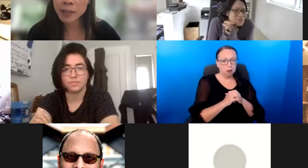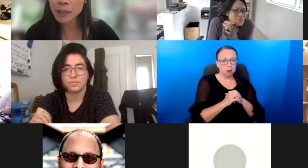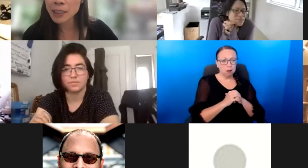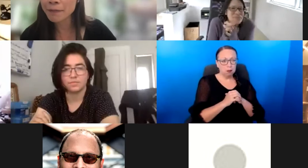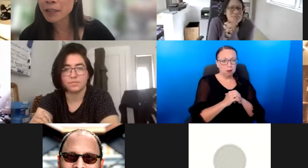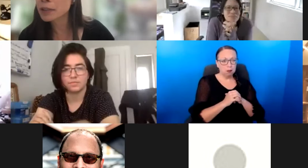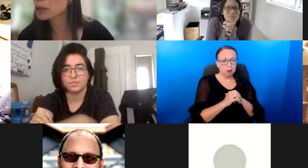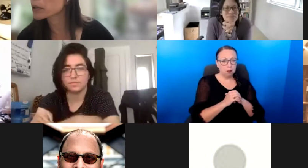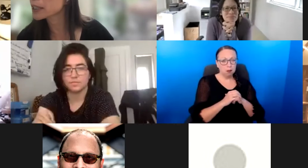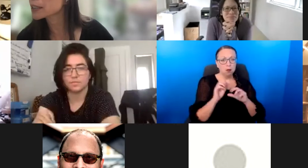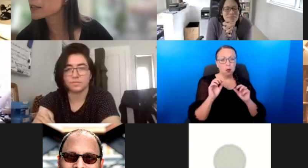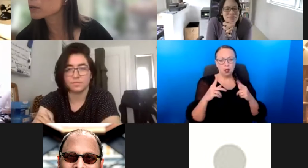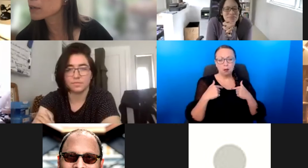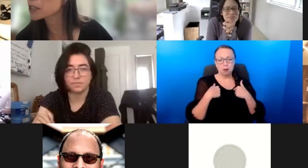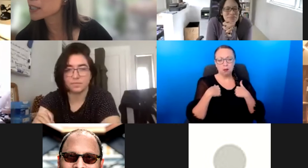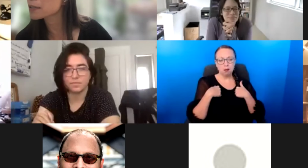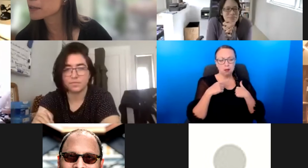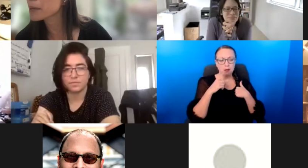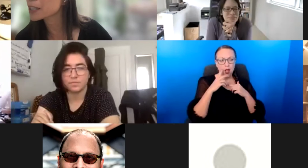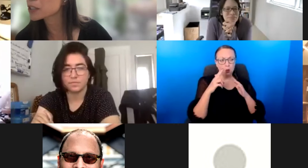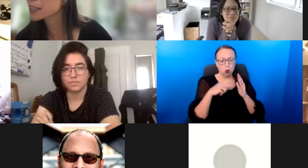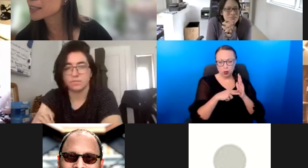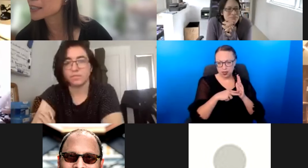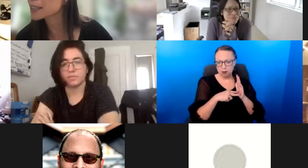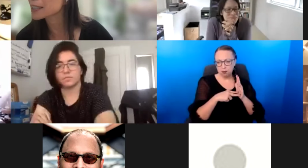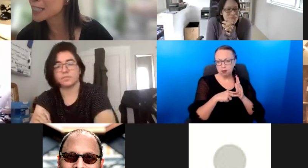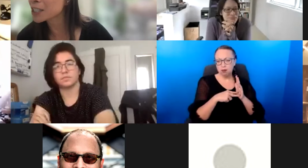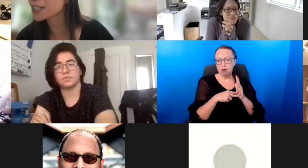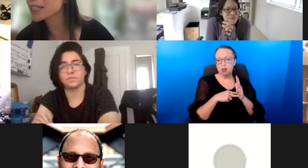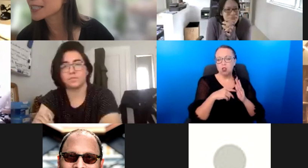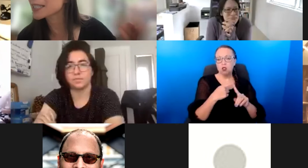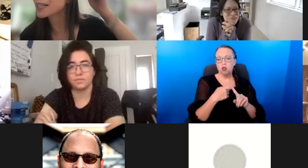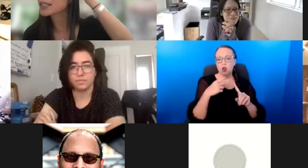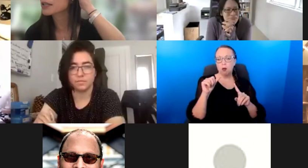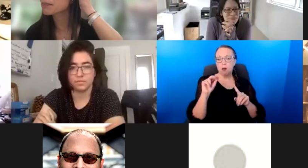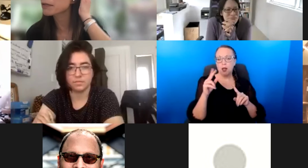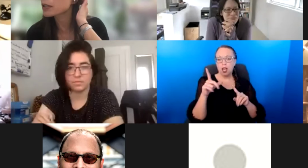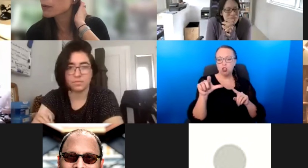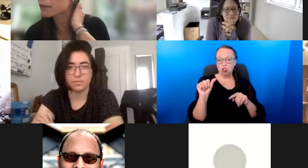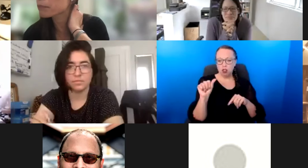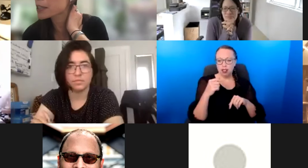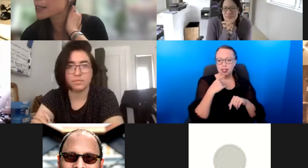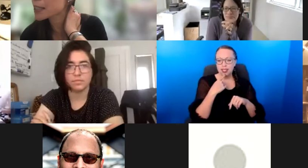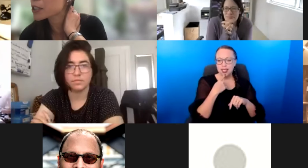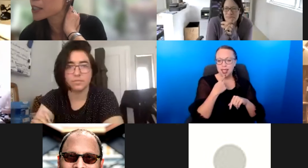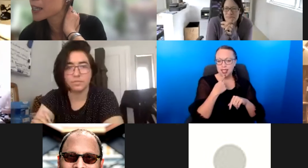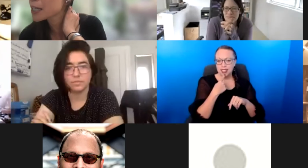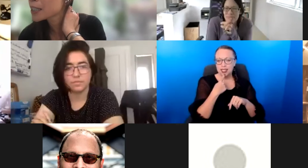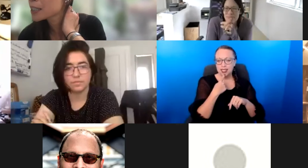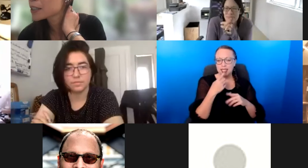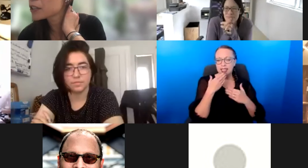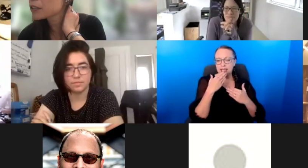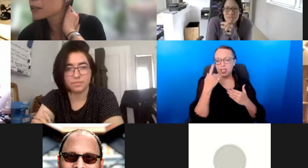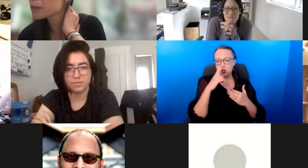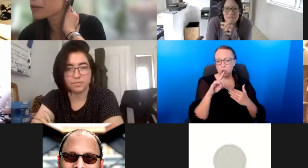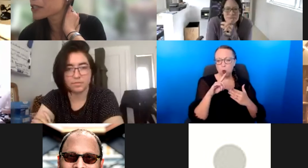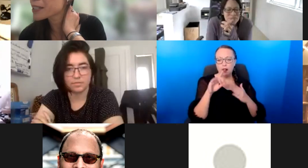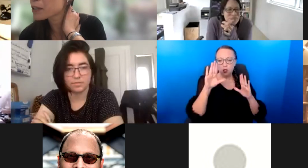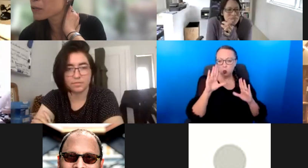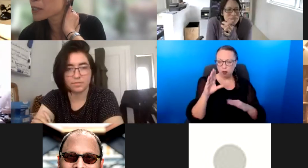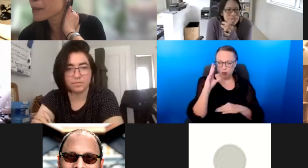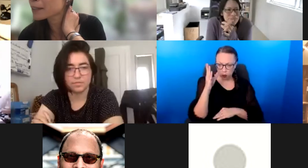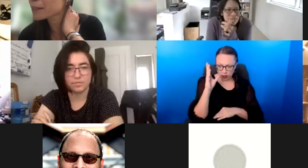All right, so let's have it in recording. So the question is from Angela Deach is, thank you so much for this wonderful presentation. Do